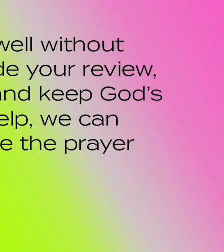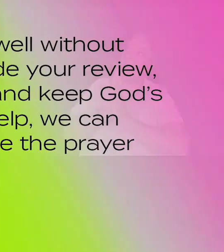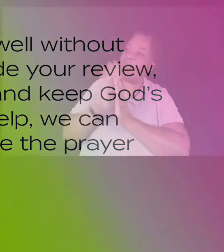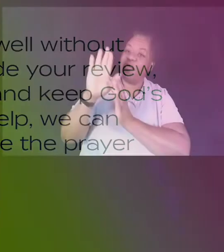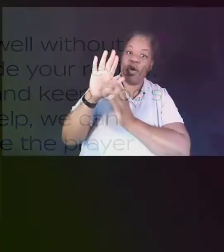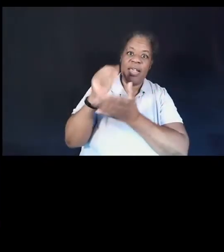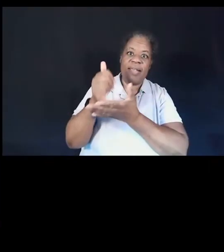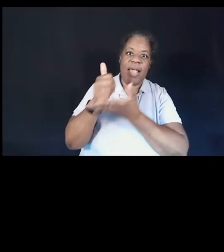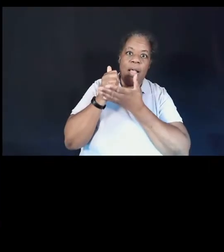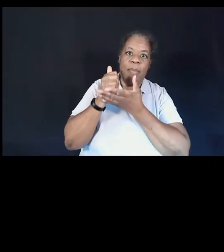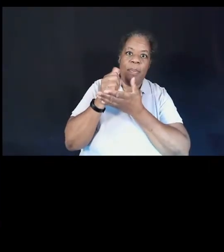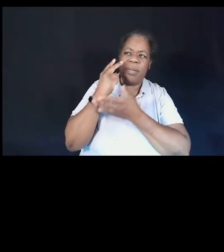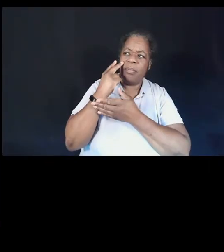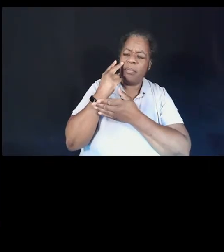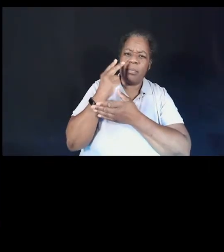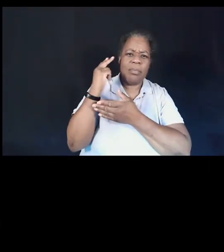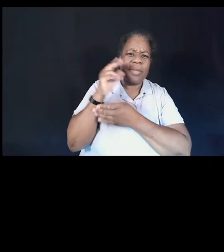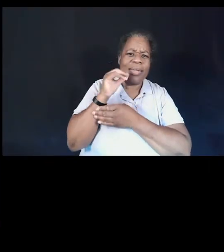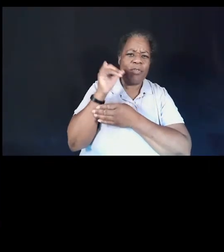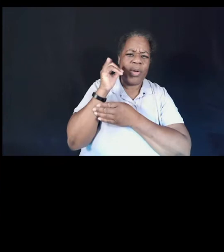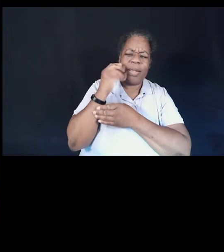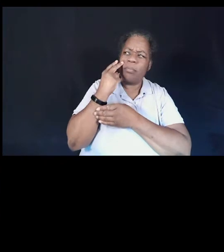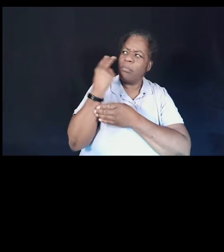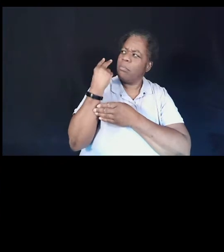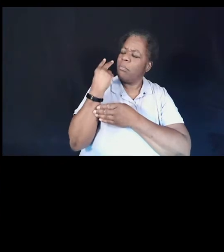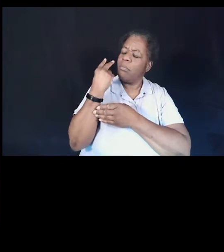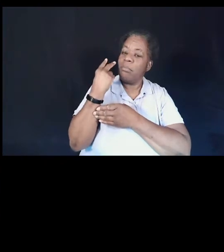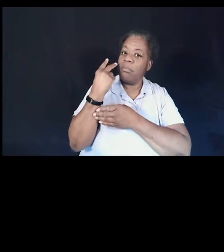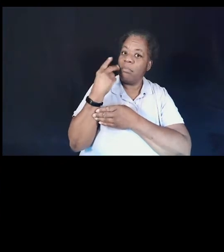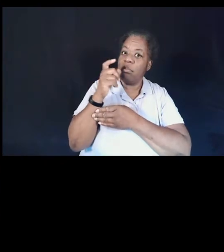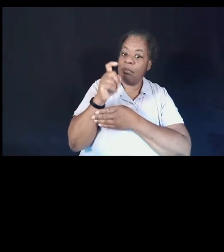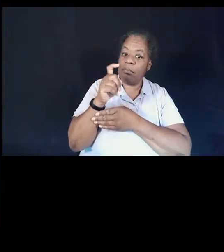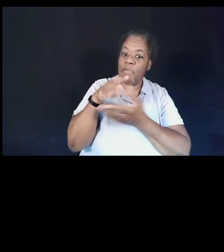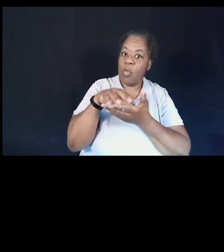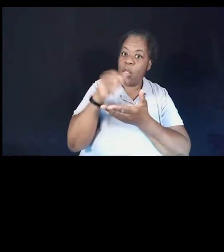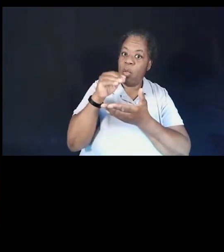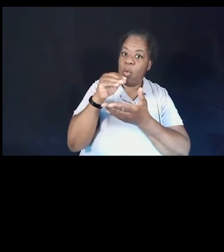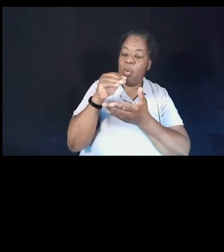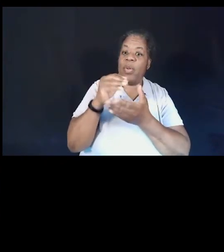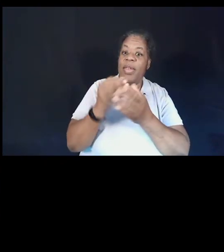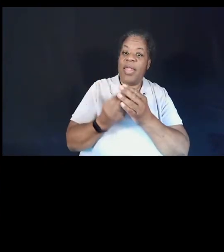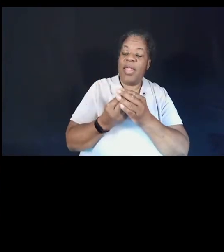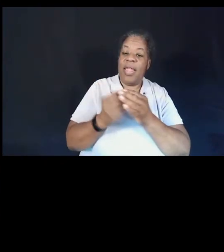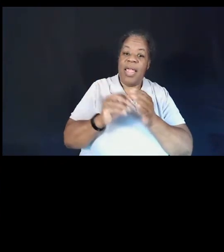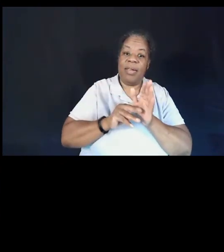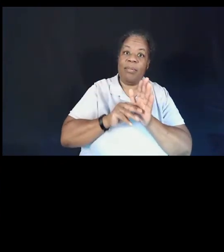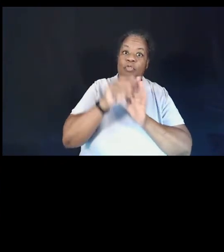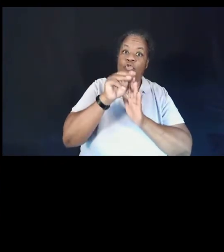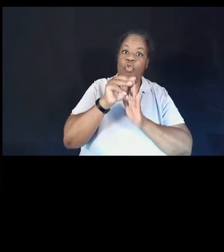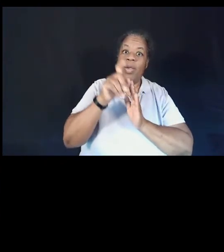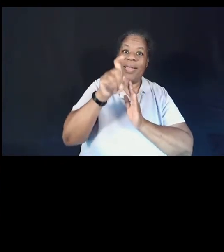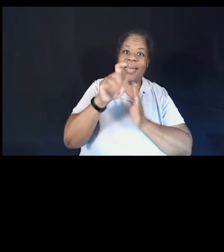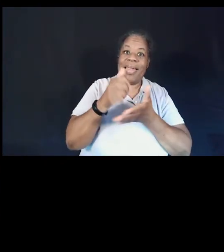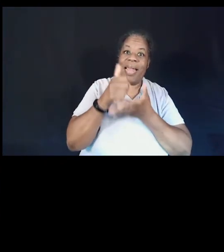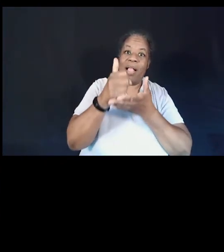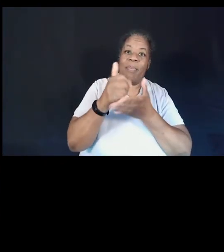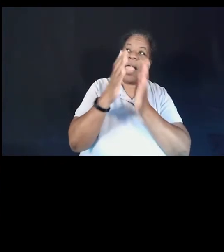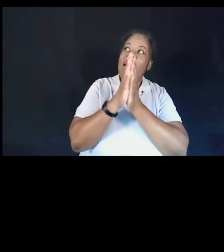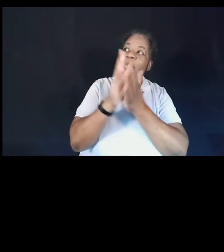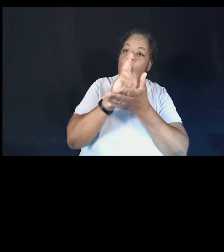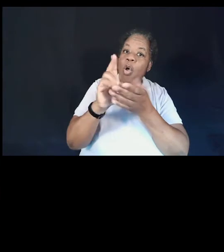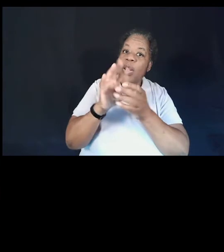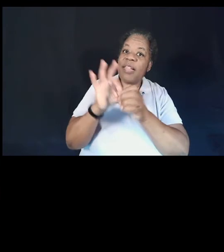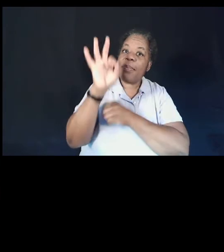day, and in order to learn and grow, we can't do so without help. So ask the Holy Spirit to guide your review,